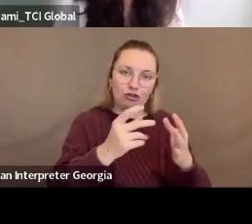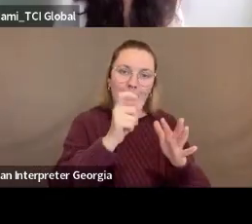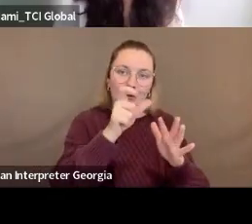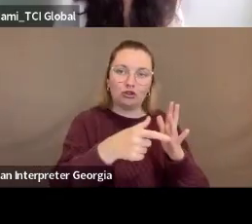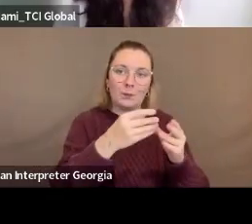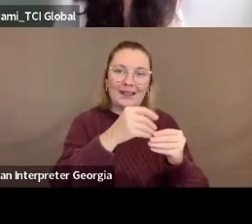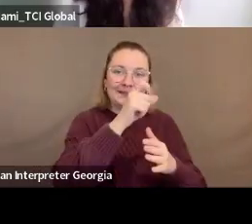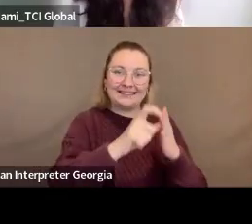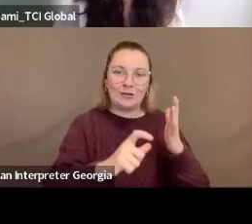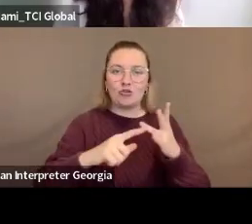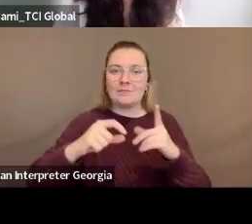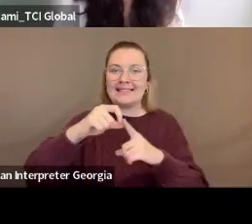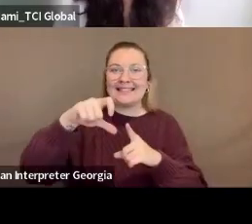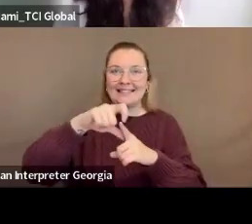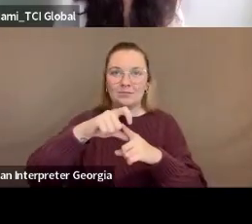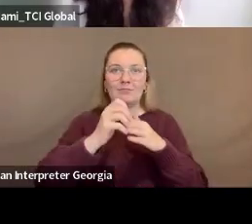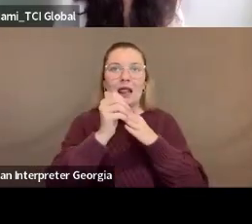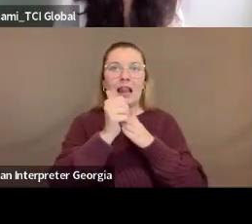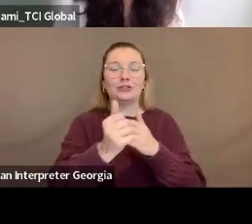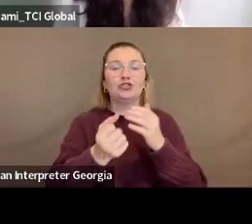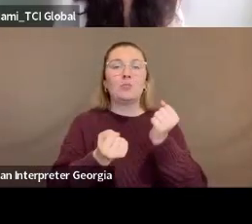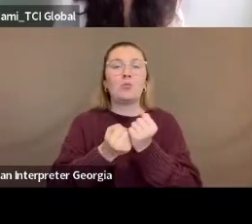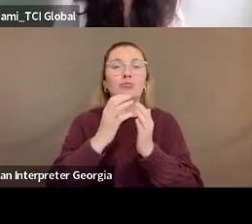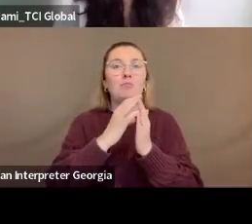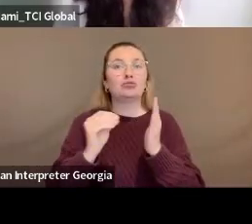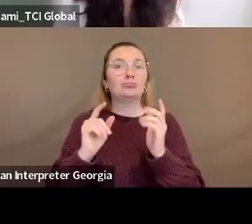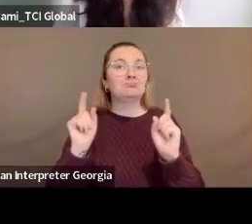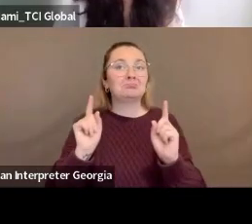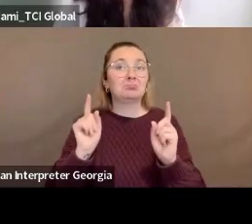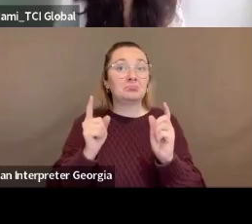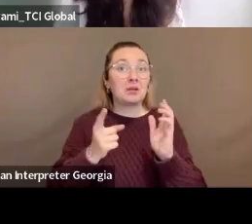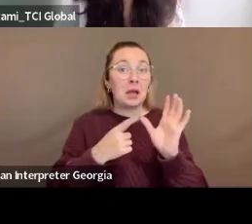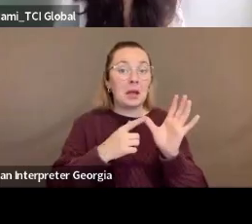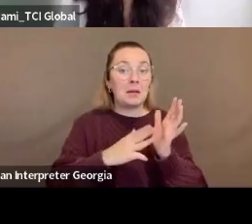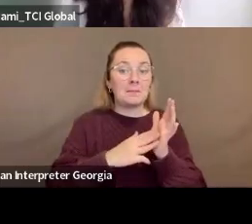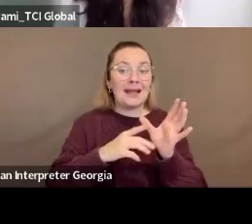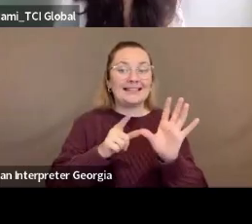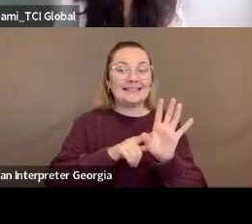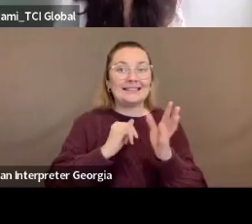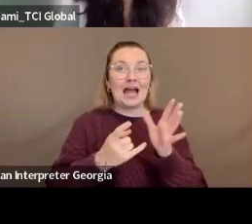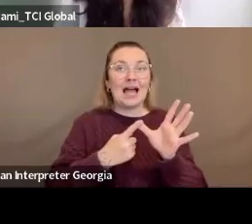with disability-led support models. Ameza and Sarah,